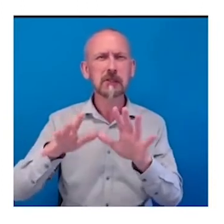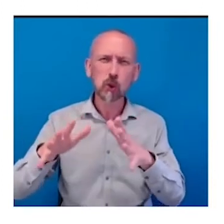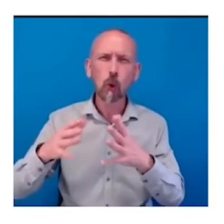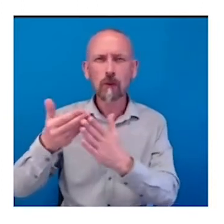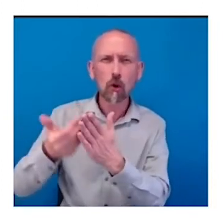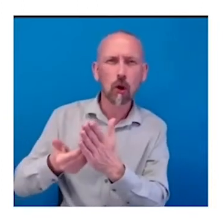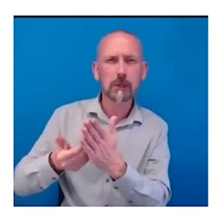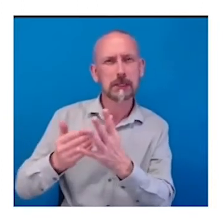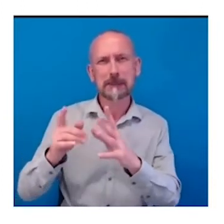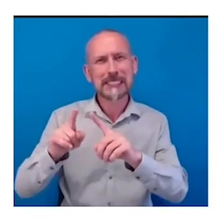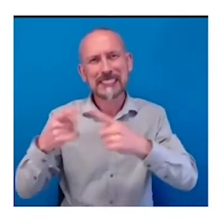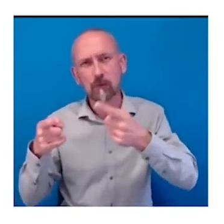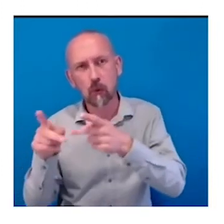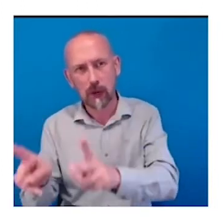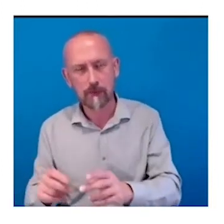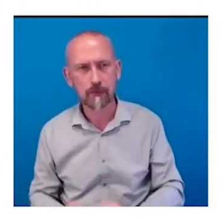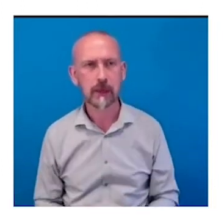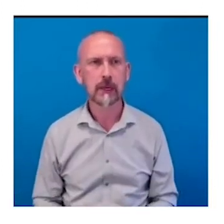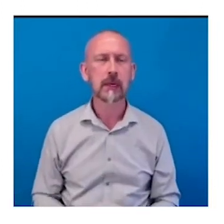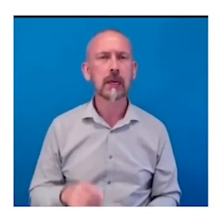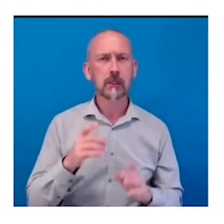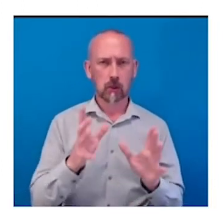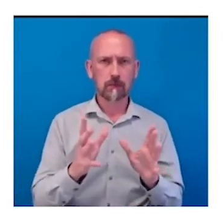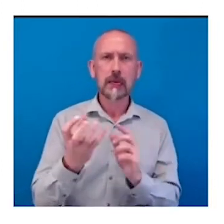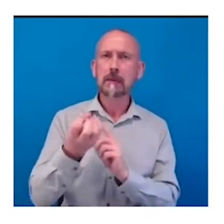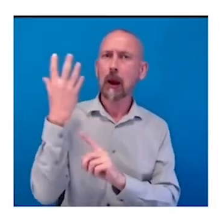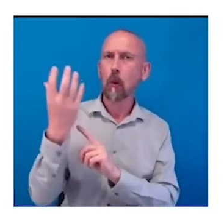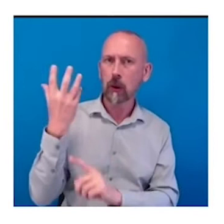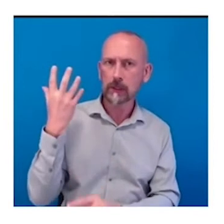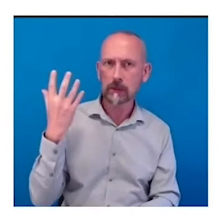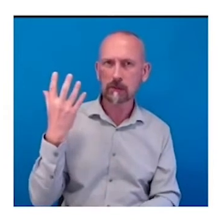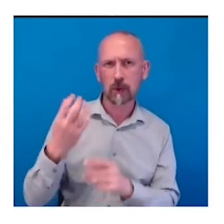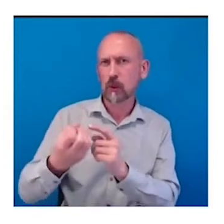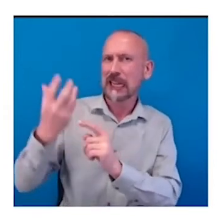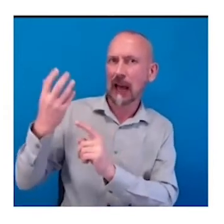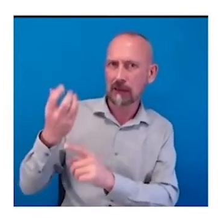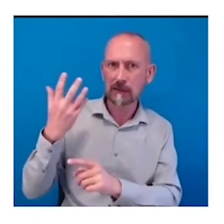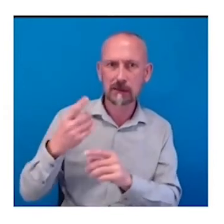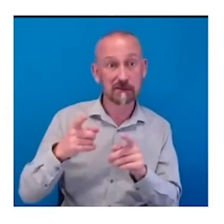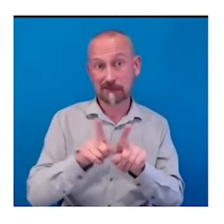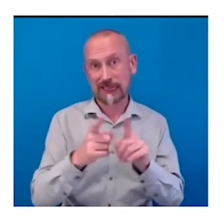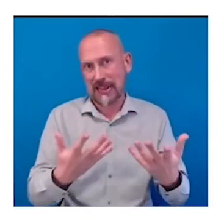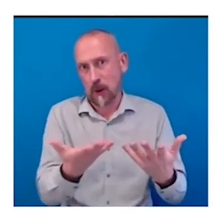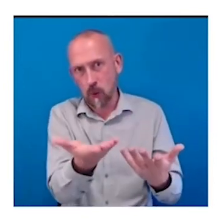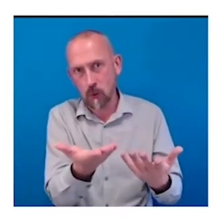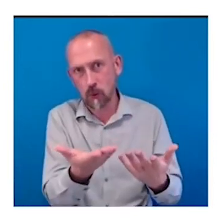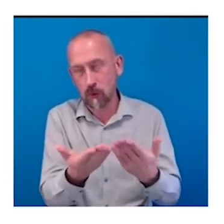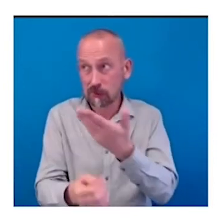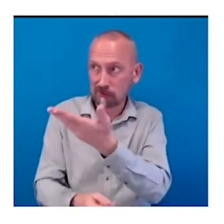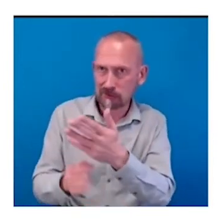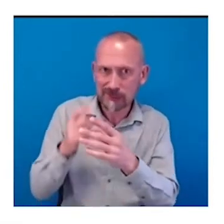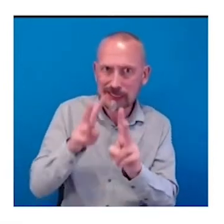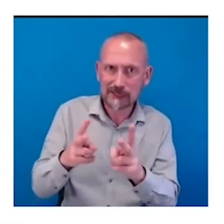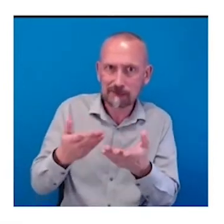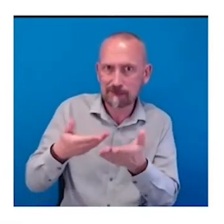at PowerPoint and slides, for instance, they're the kind of slideshows of which I'm showing you one here. It's all the things that we mentioned before,